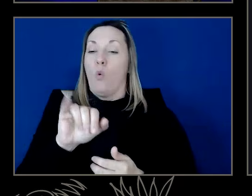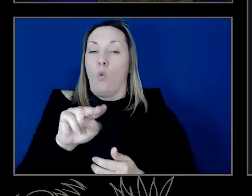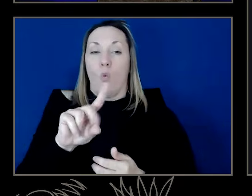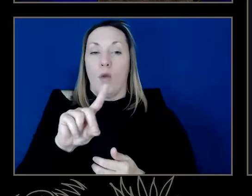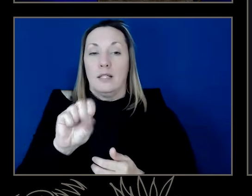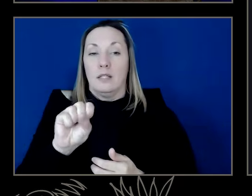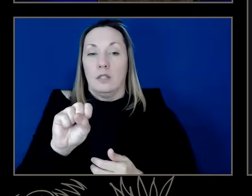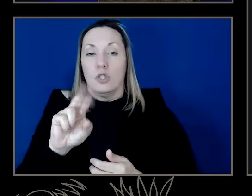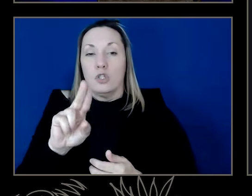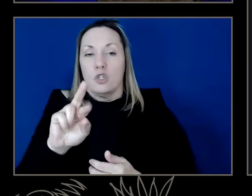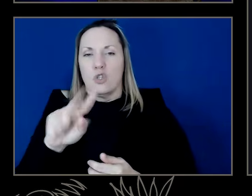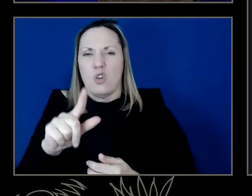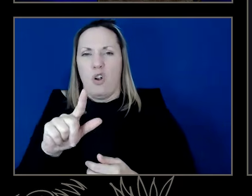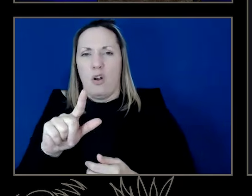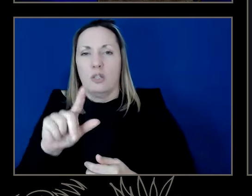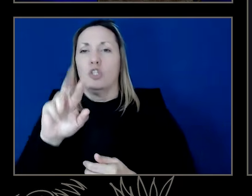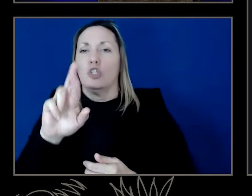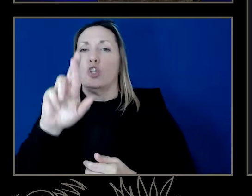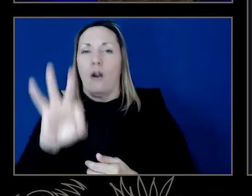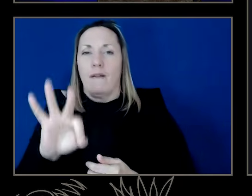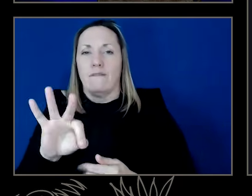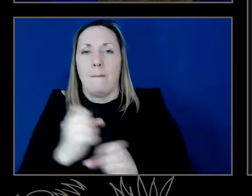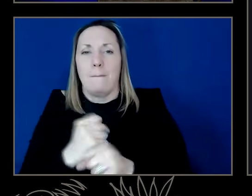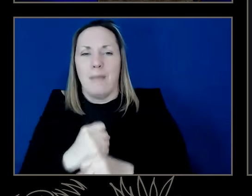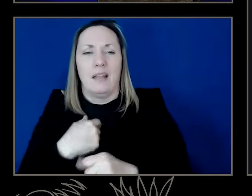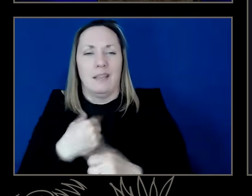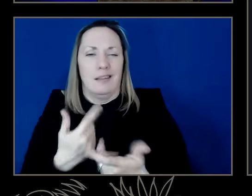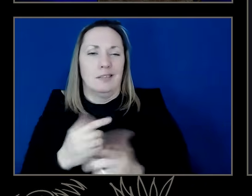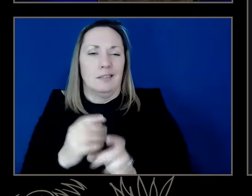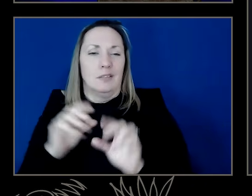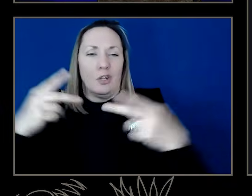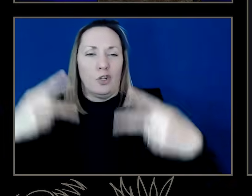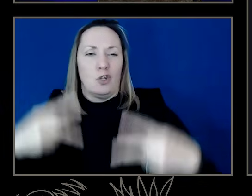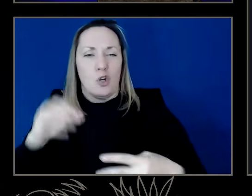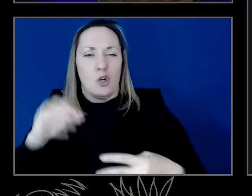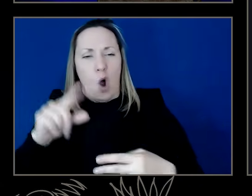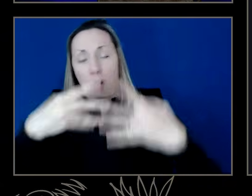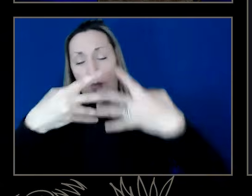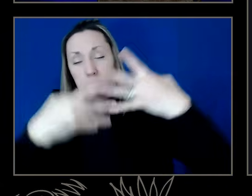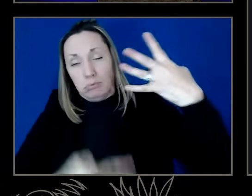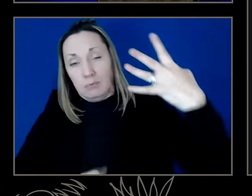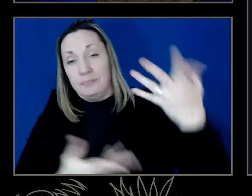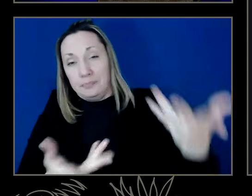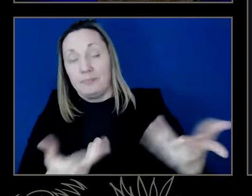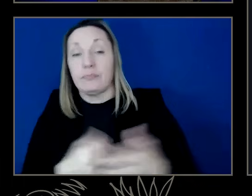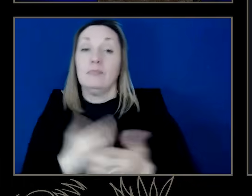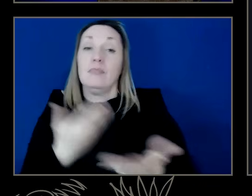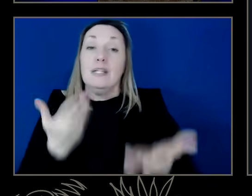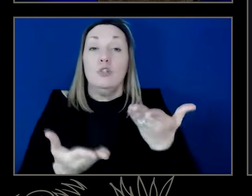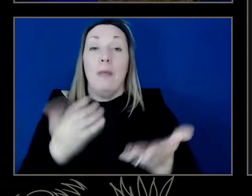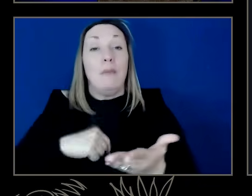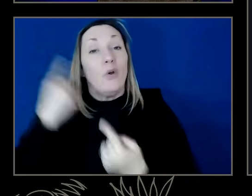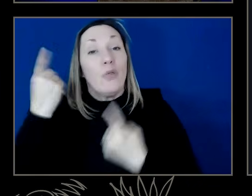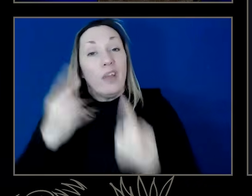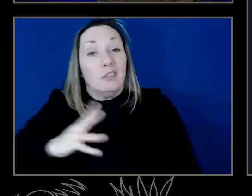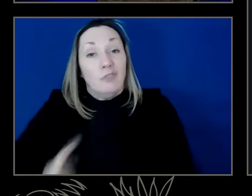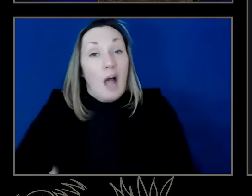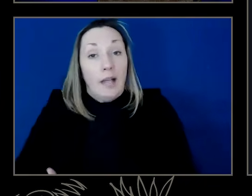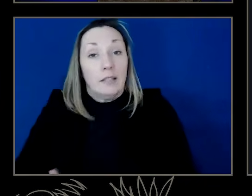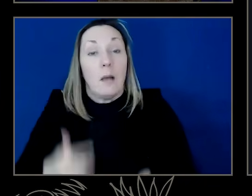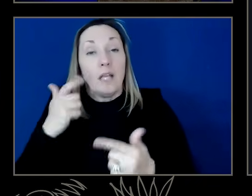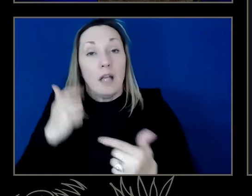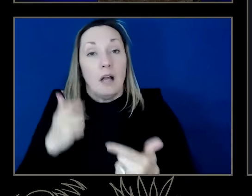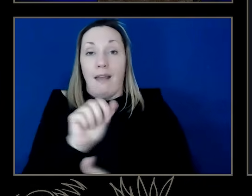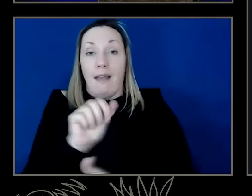code, or whatever else you're using, you know, Copilot, Cursor, etc. And so you might think it's fine, right? It's